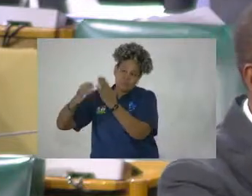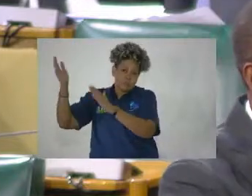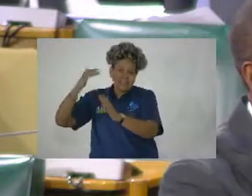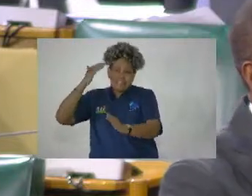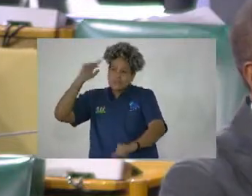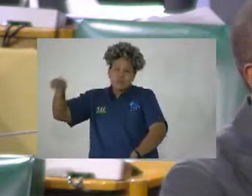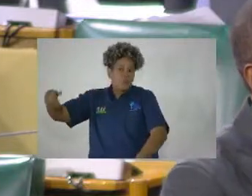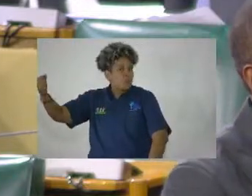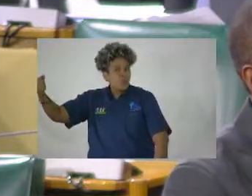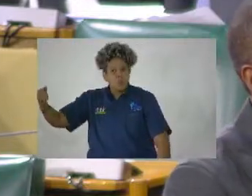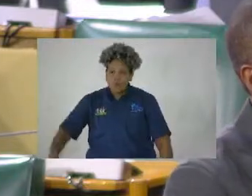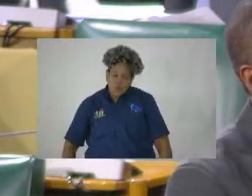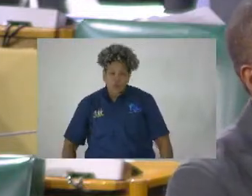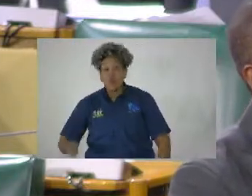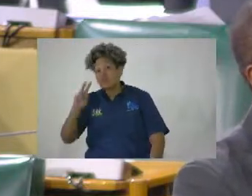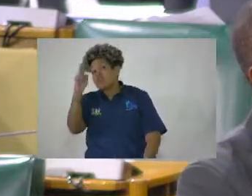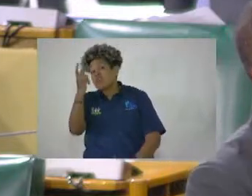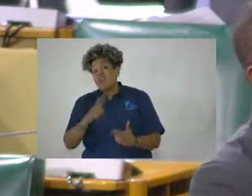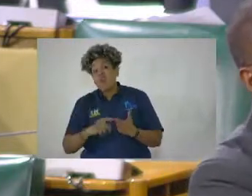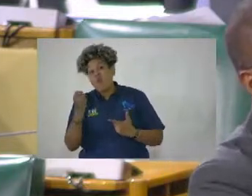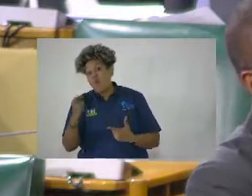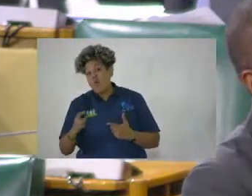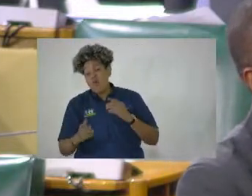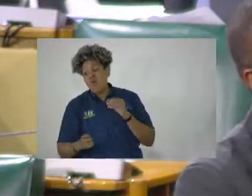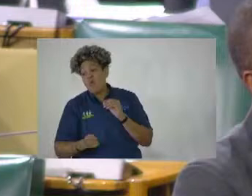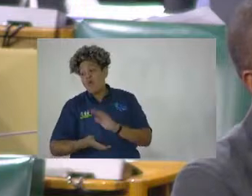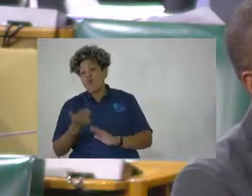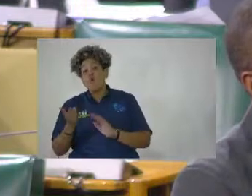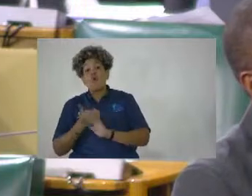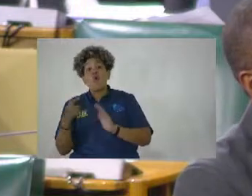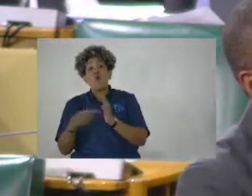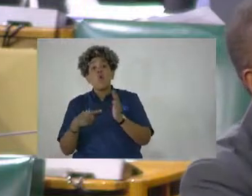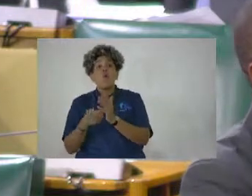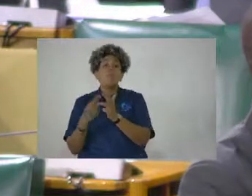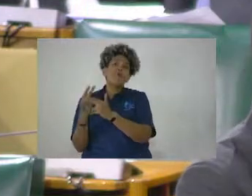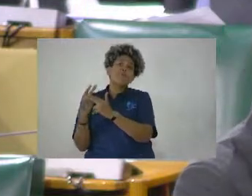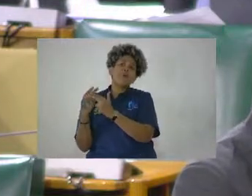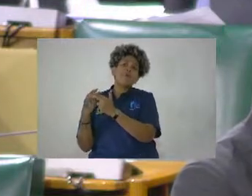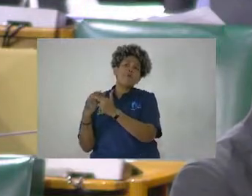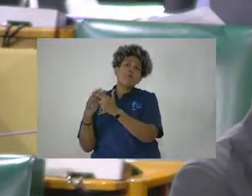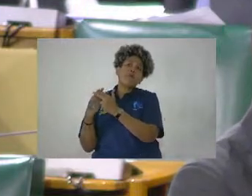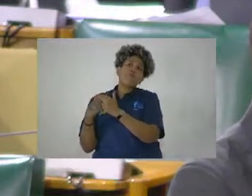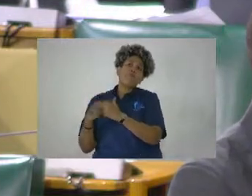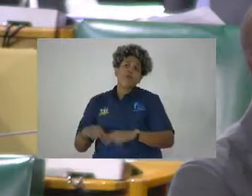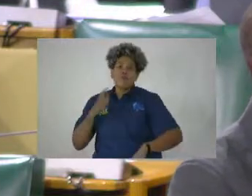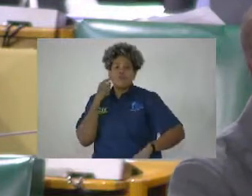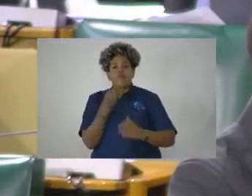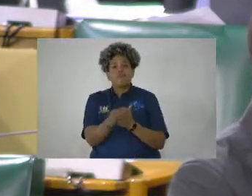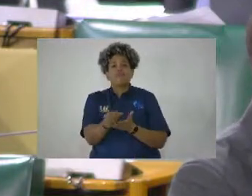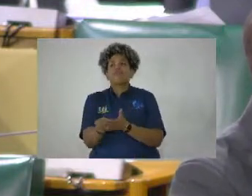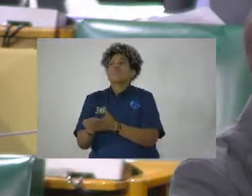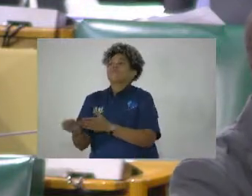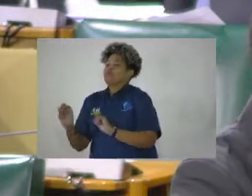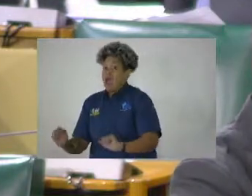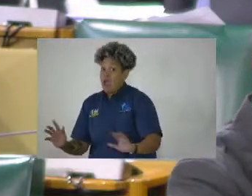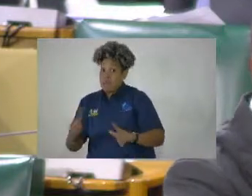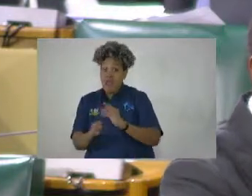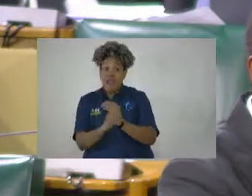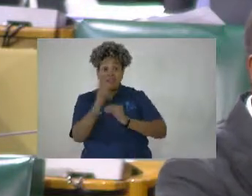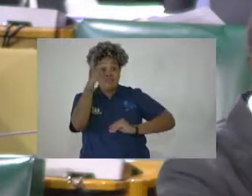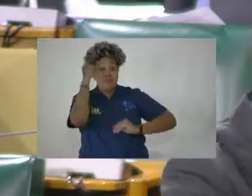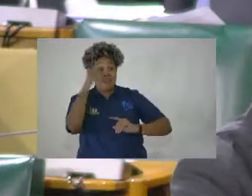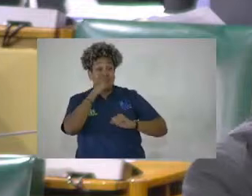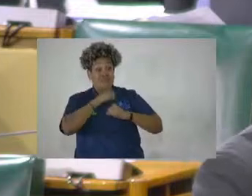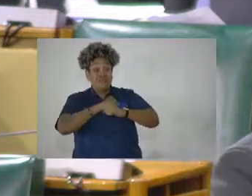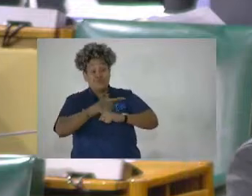and also you run up large deficits and increase your debt. Mr. Speaker, because of the